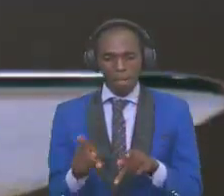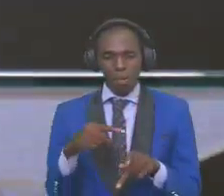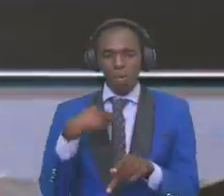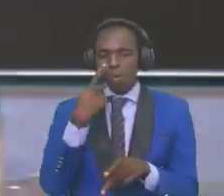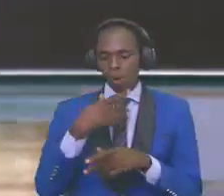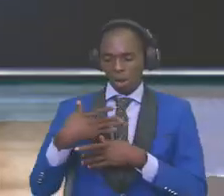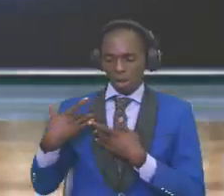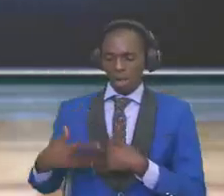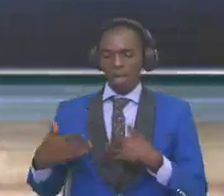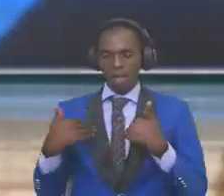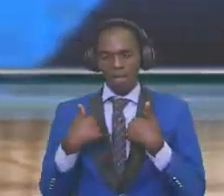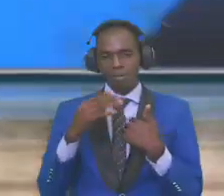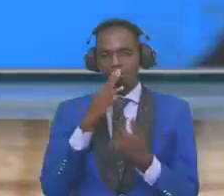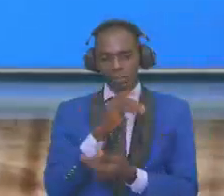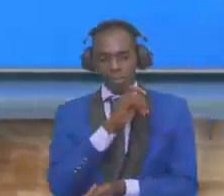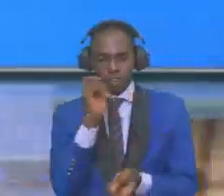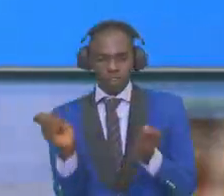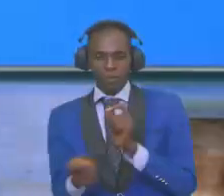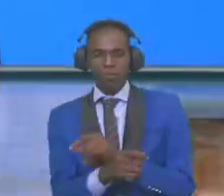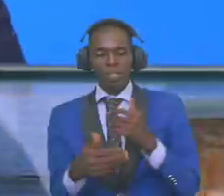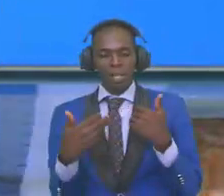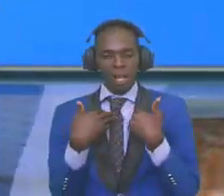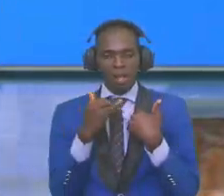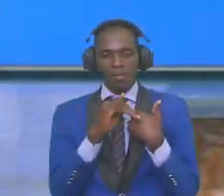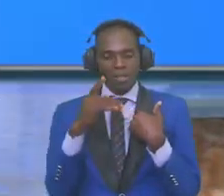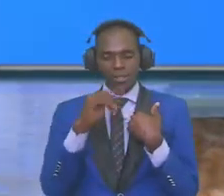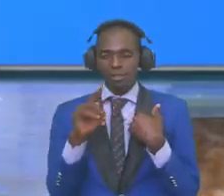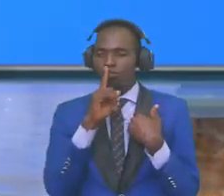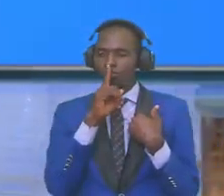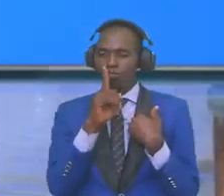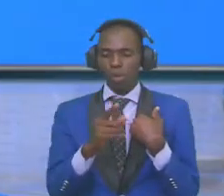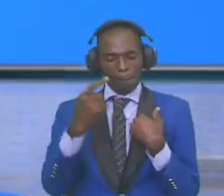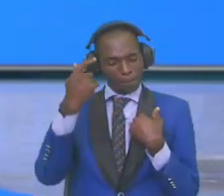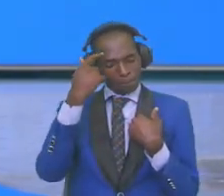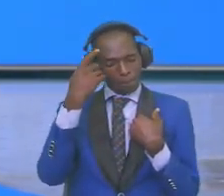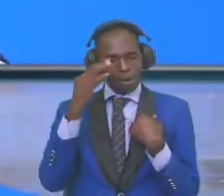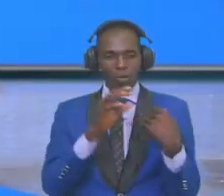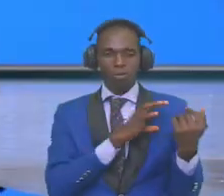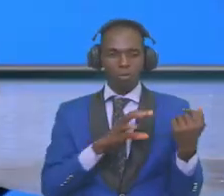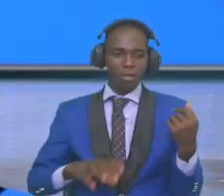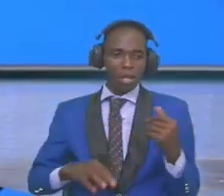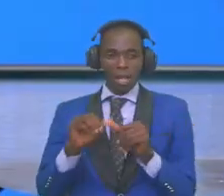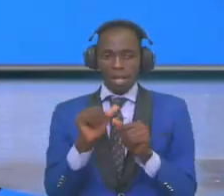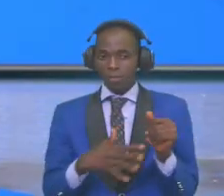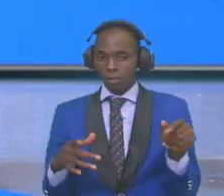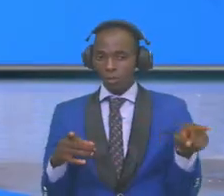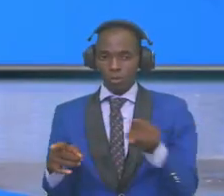been transformed, having the very mind of Christ, everything you do,